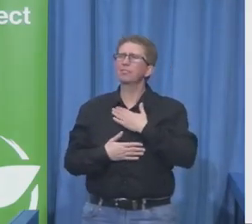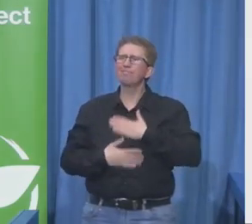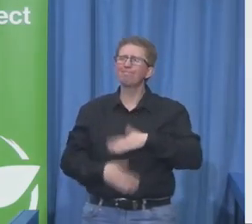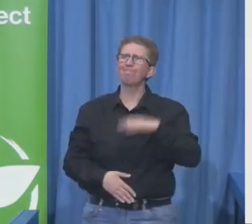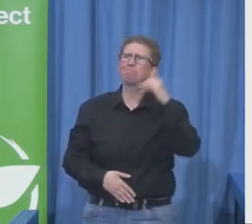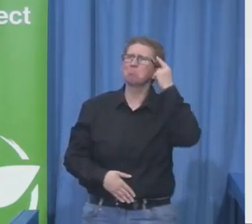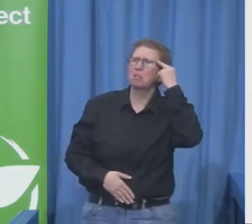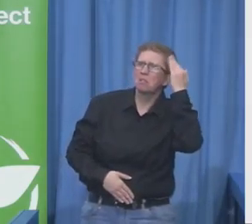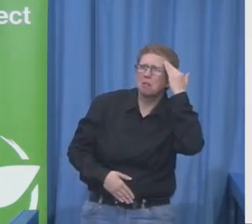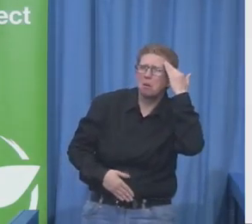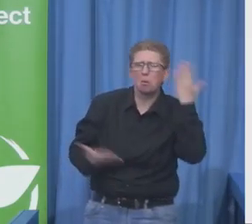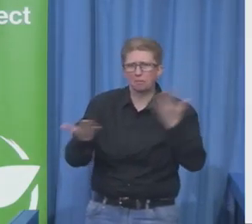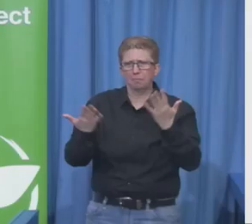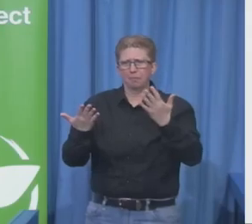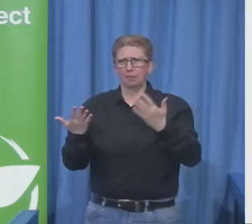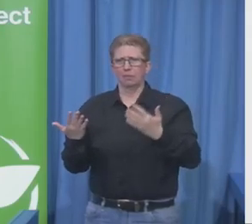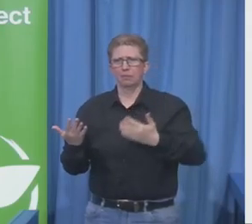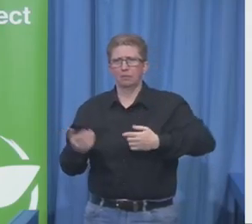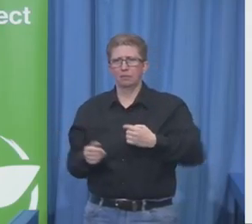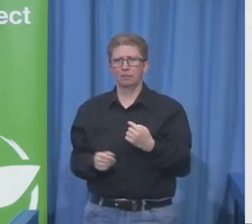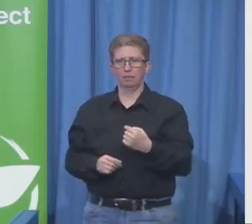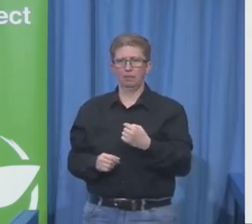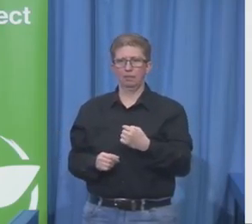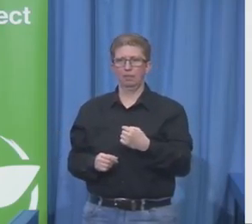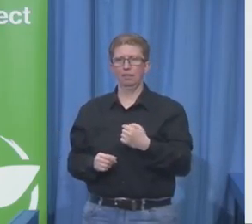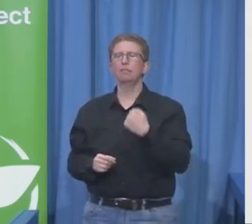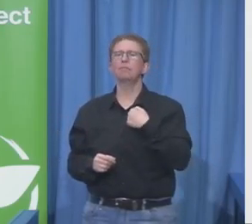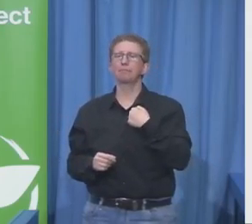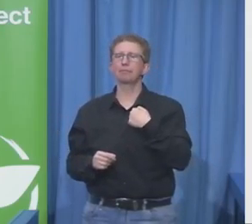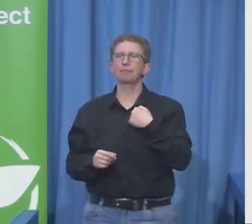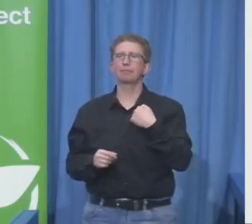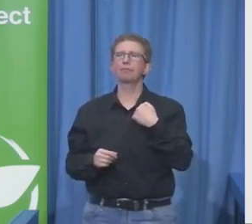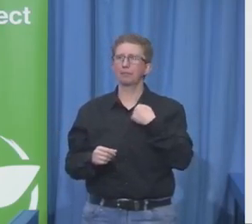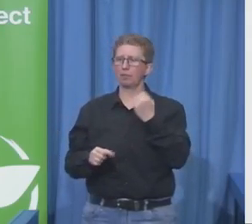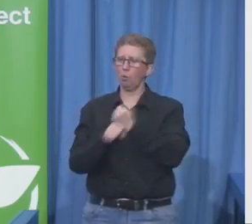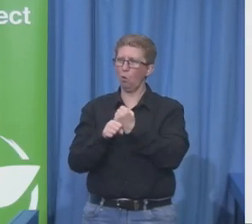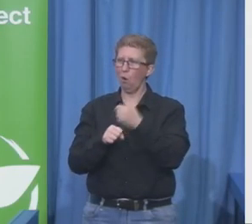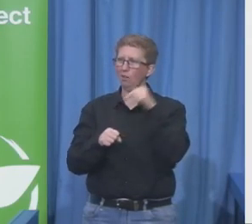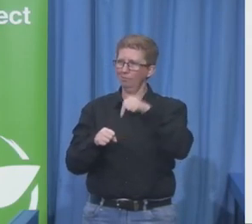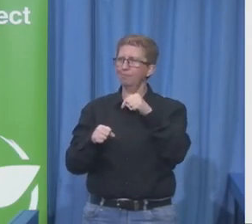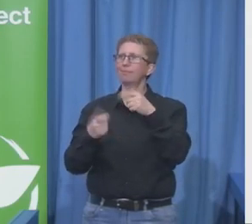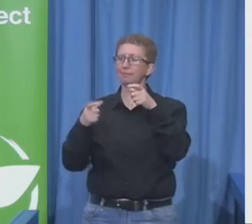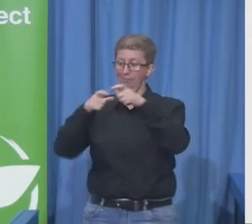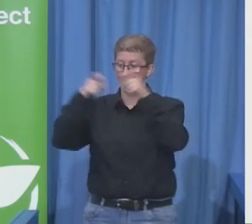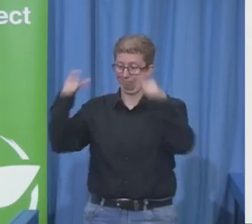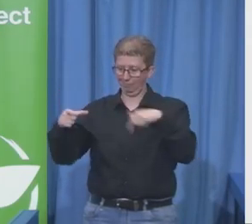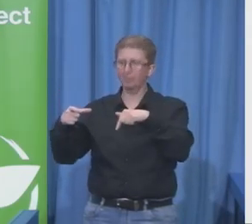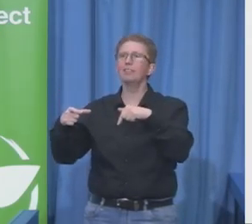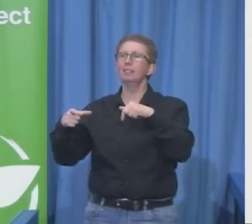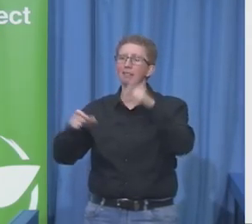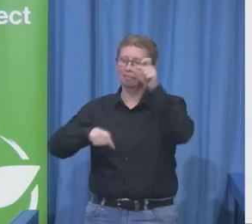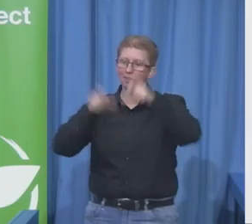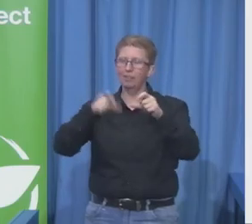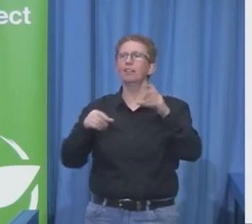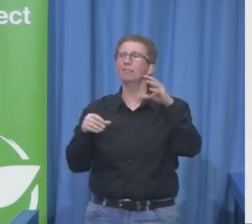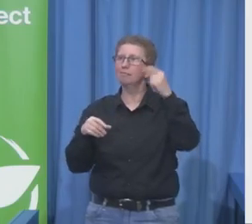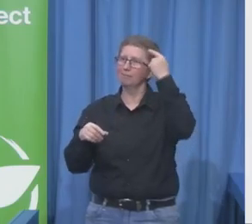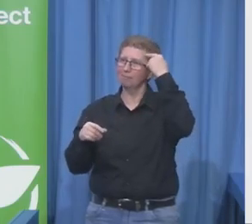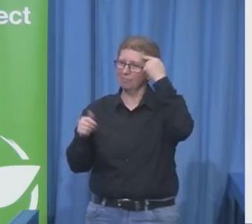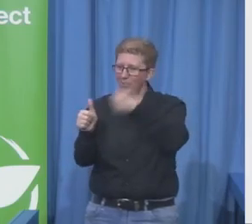with disability arising out of mental illness or intellectual disability, whether you have any provision in